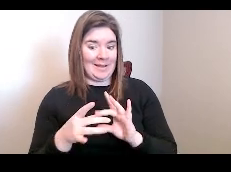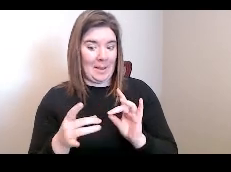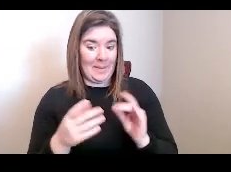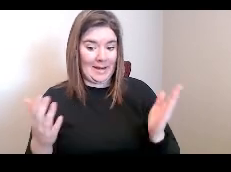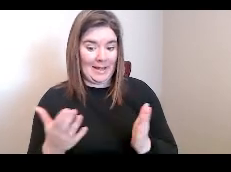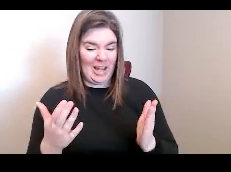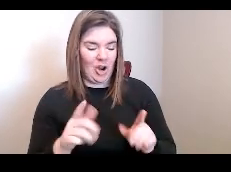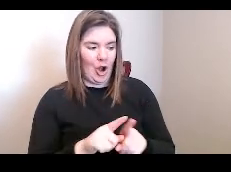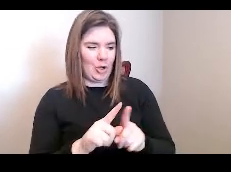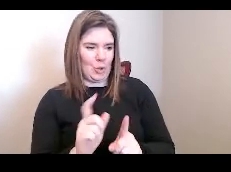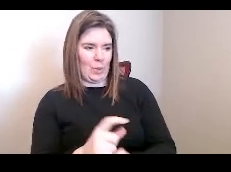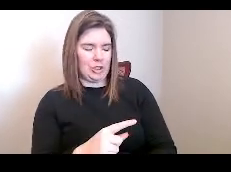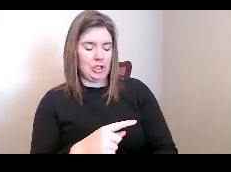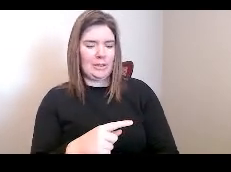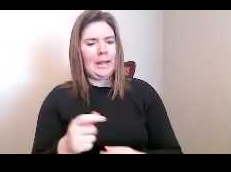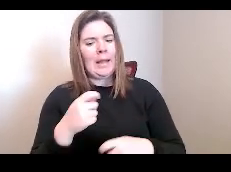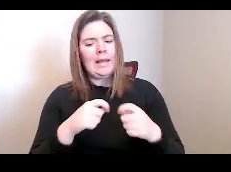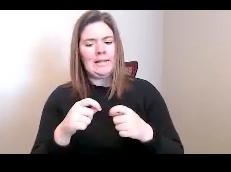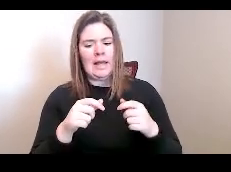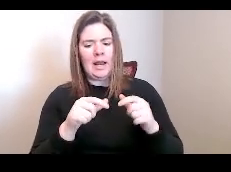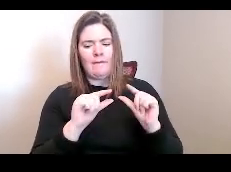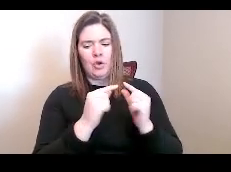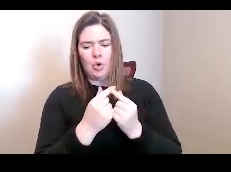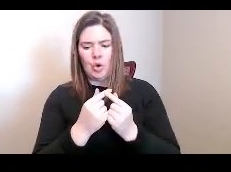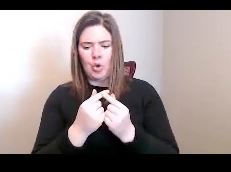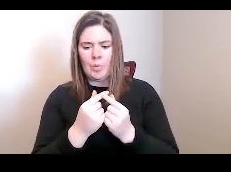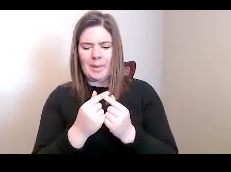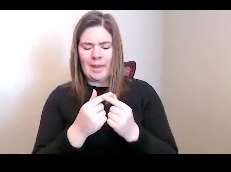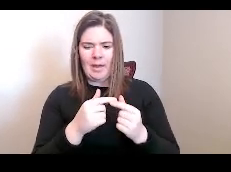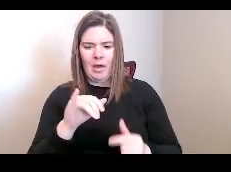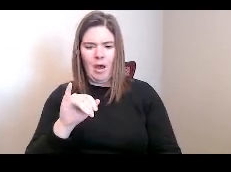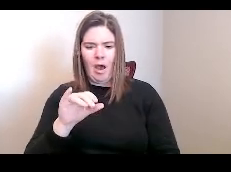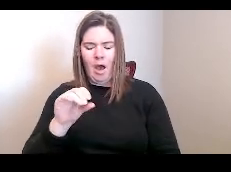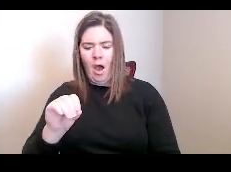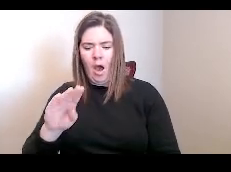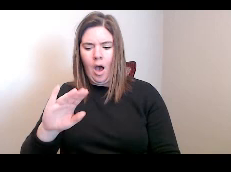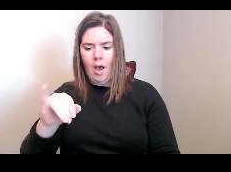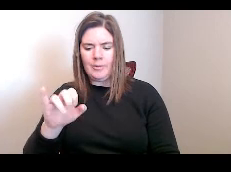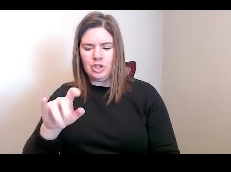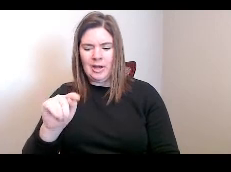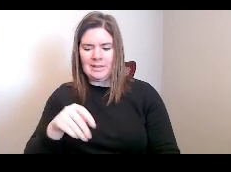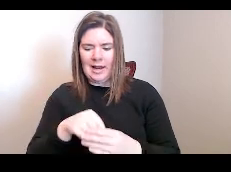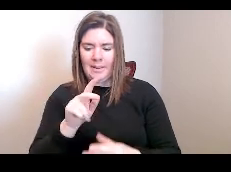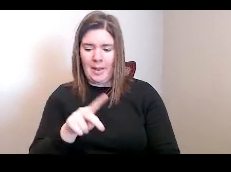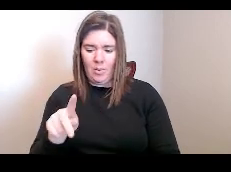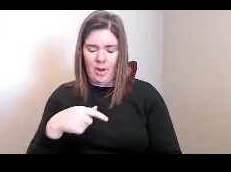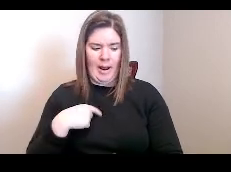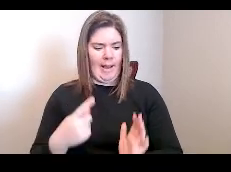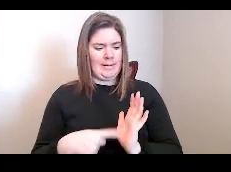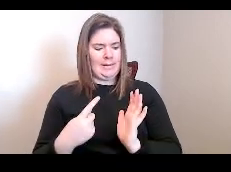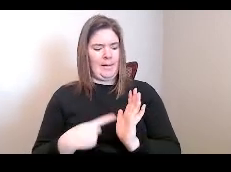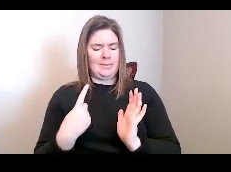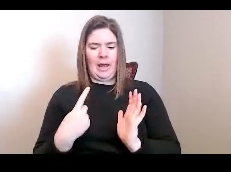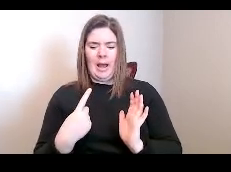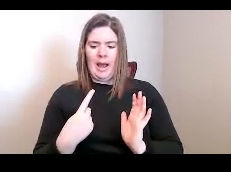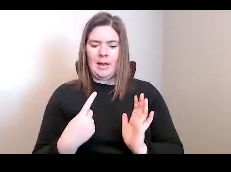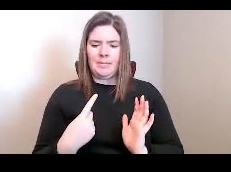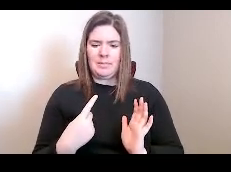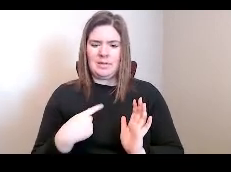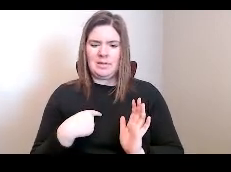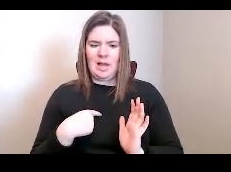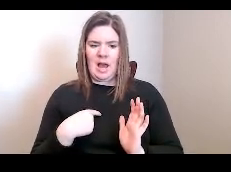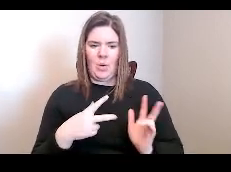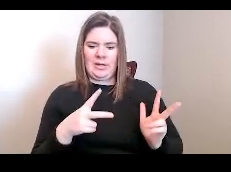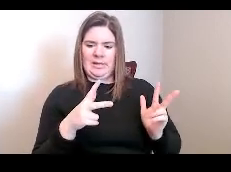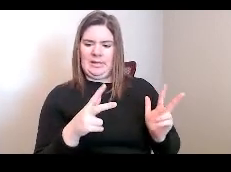question. Instead of grouping objects in a PowerPoint presentation, I will sometimes take a snipped image of the